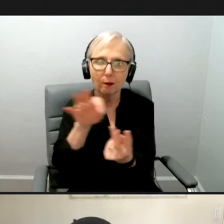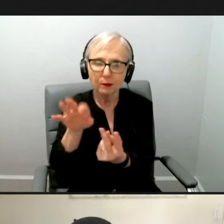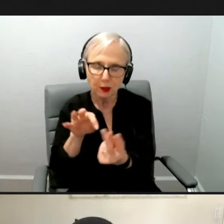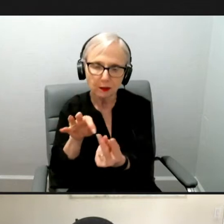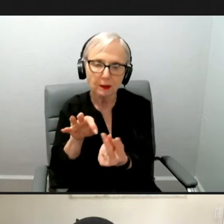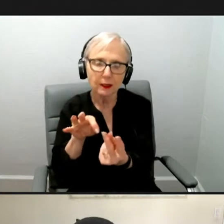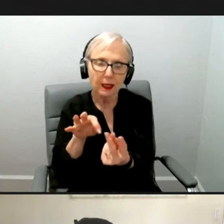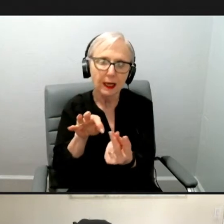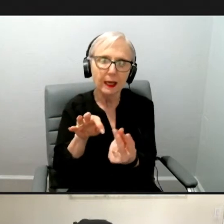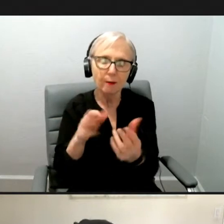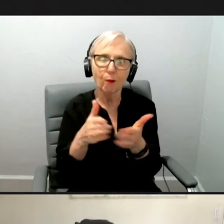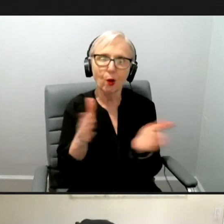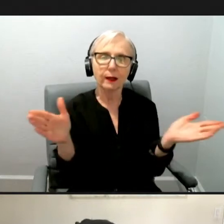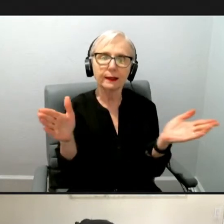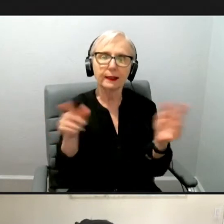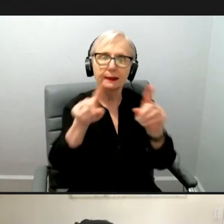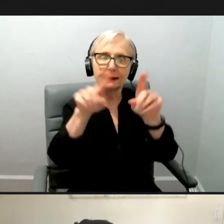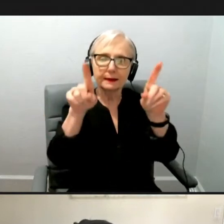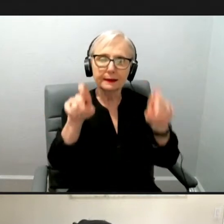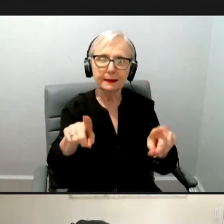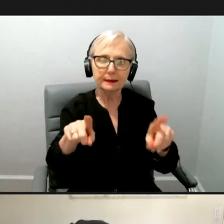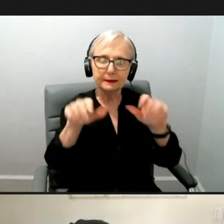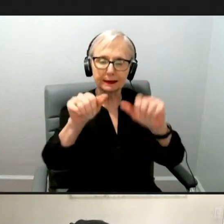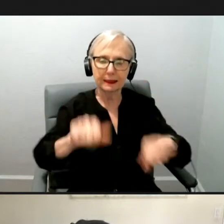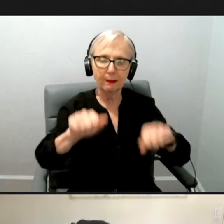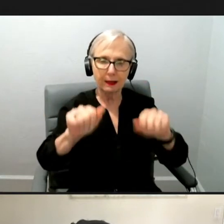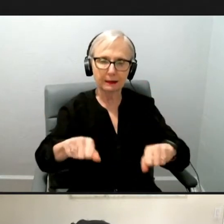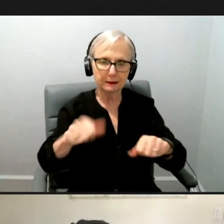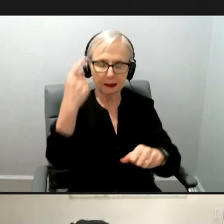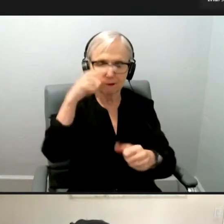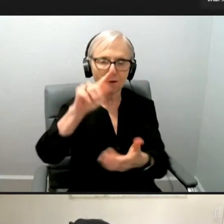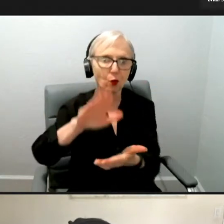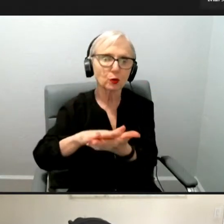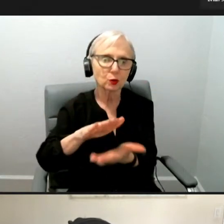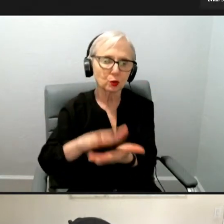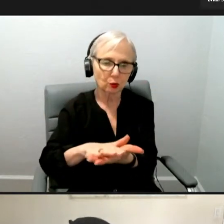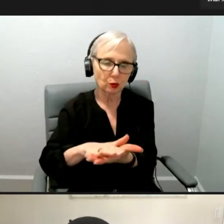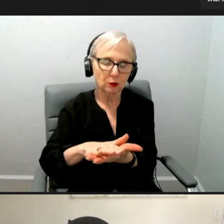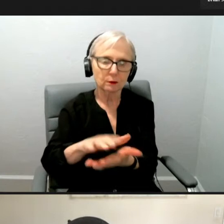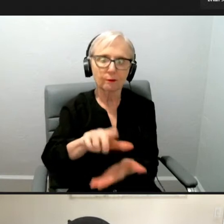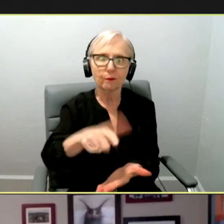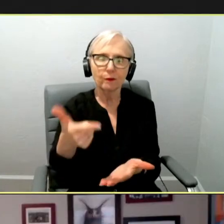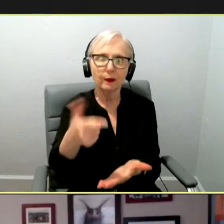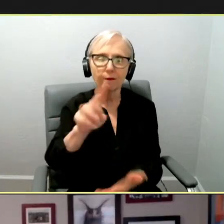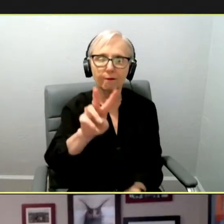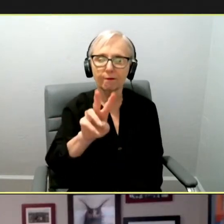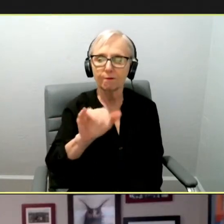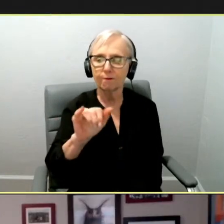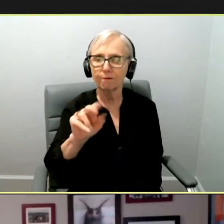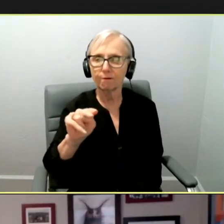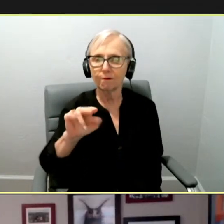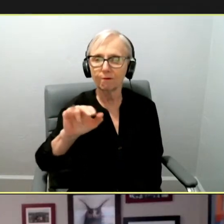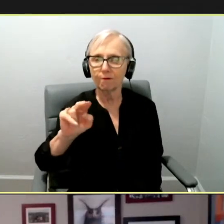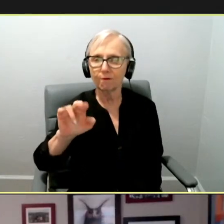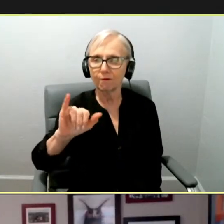testing capacity for our schools. All right, let's go to Vinny. Go ahead, Vinny.